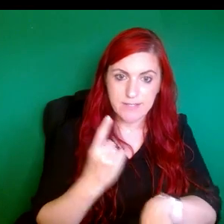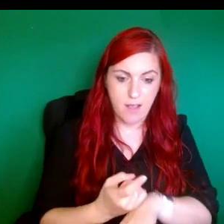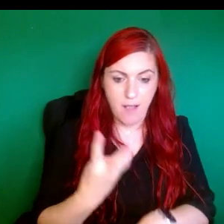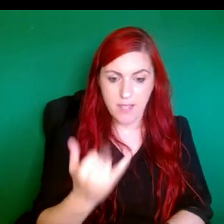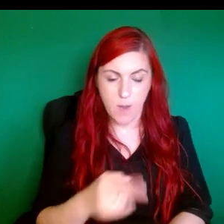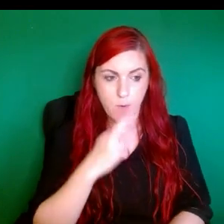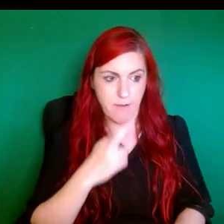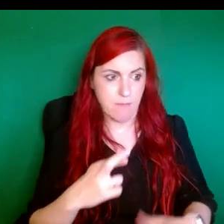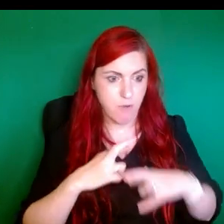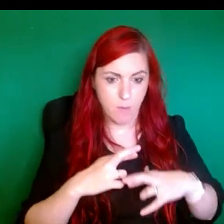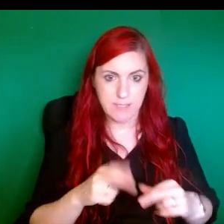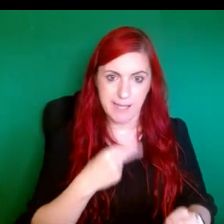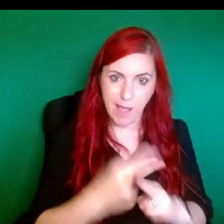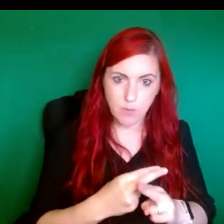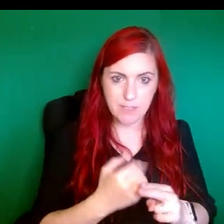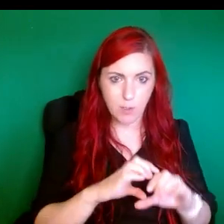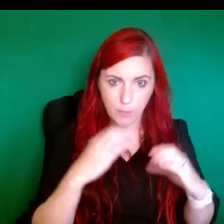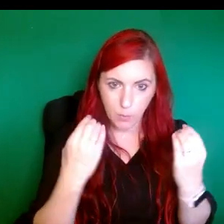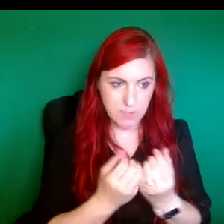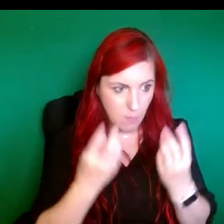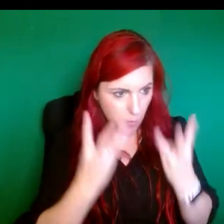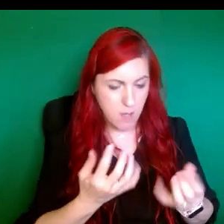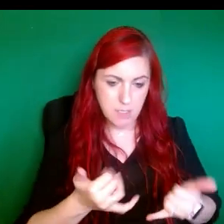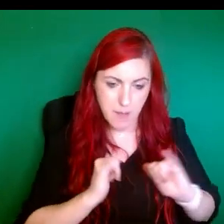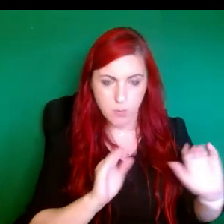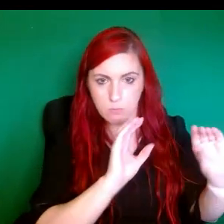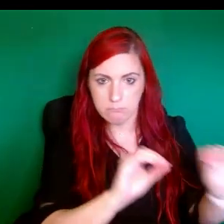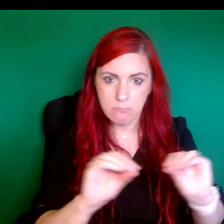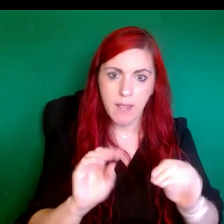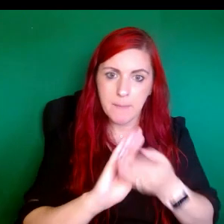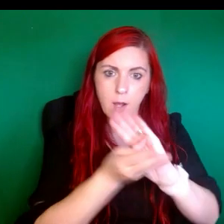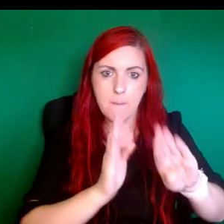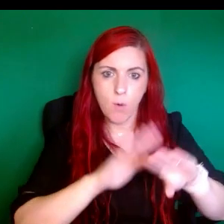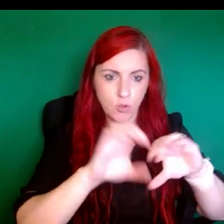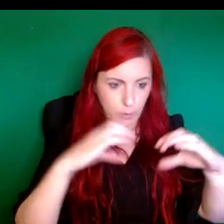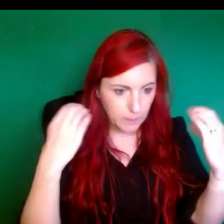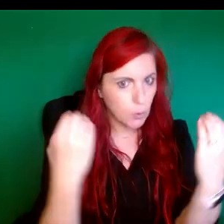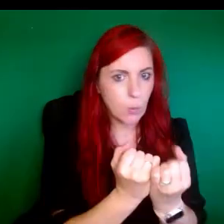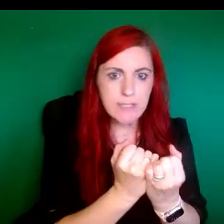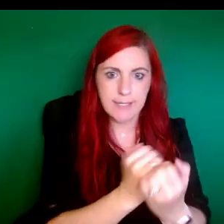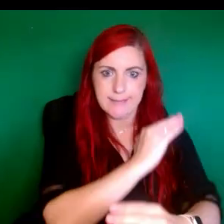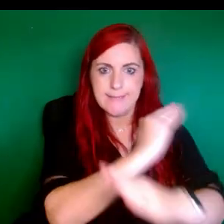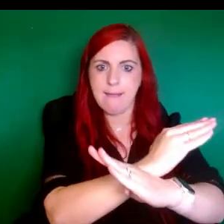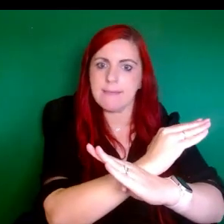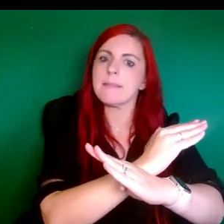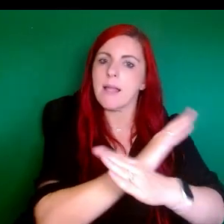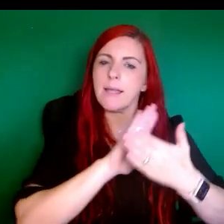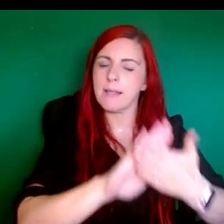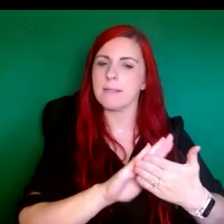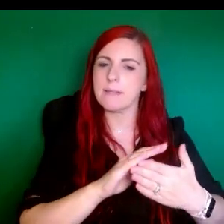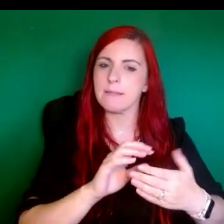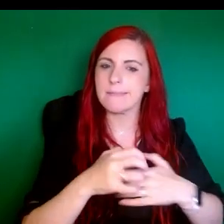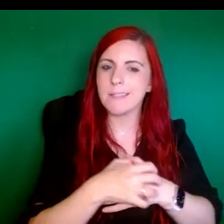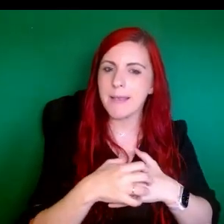to be able to make it more of a community stance against domestic abuse. It's not just a problem for domestic abuse services. Absolutely. And you touched